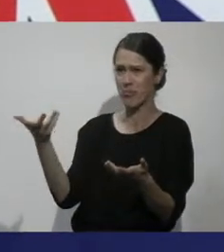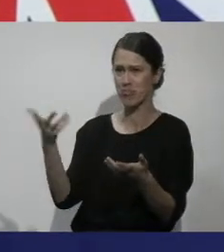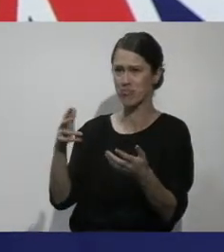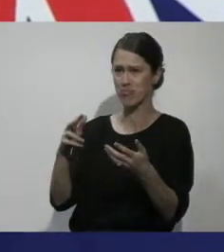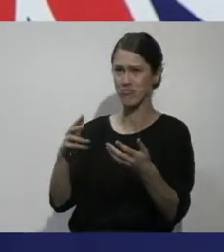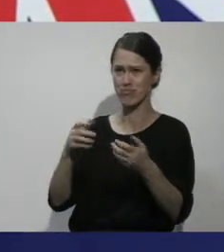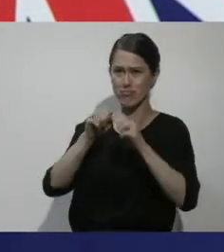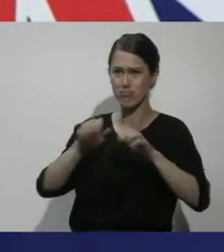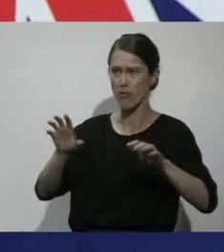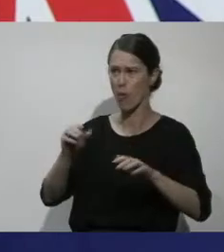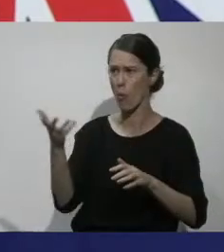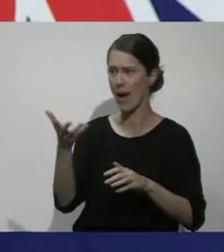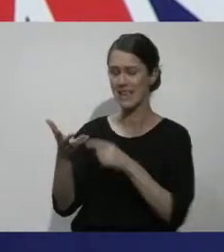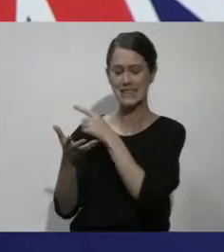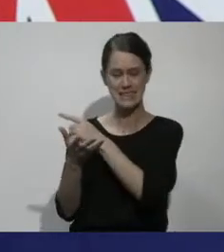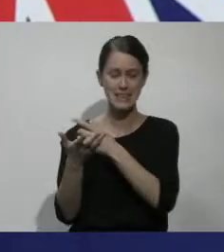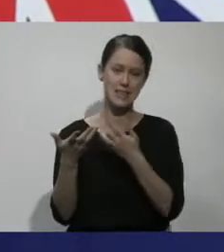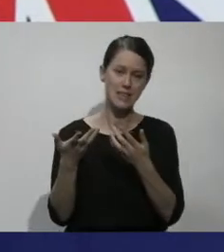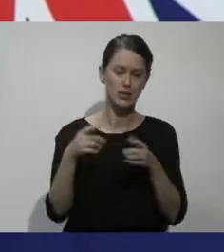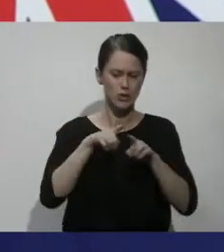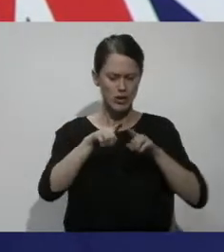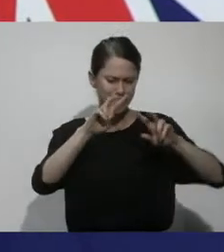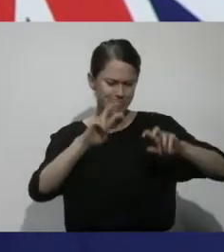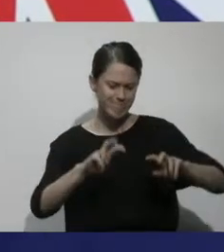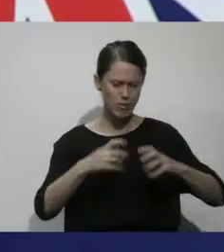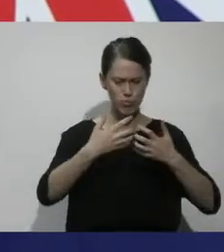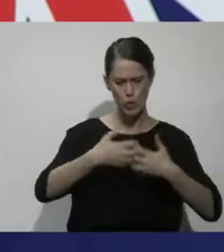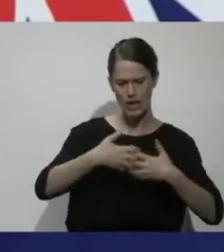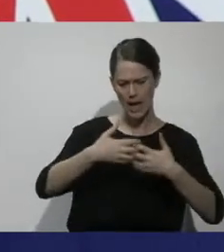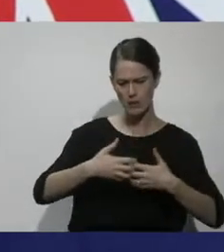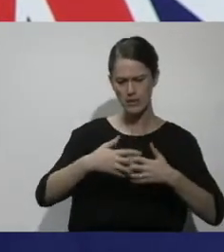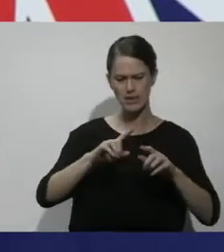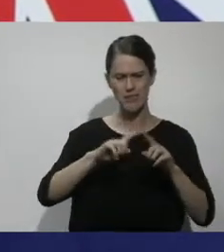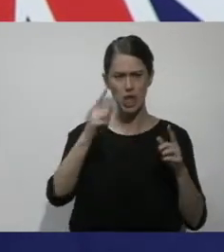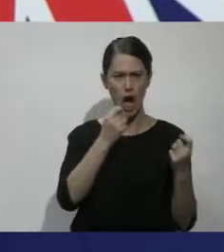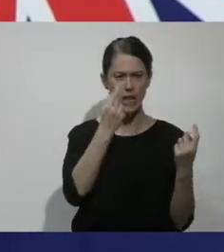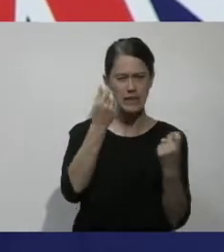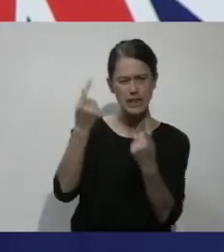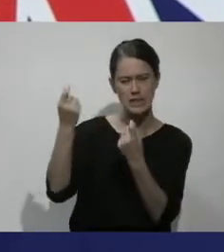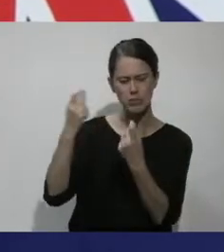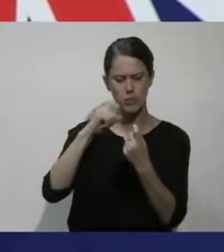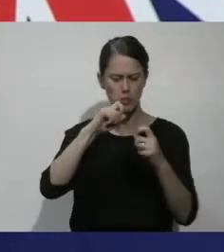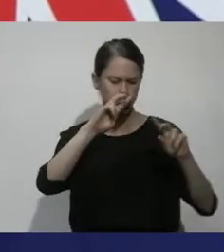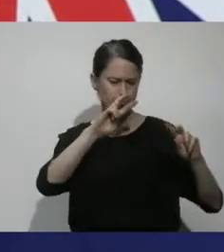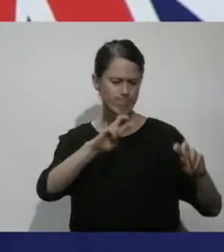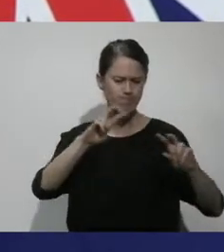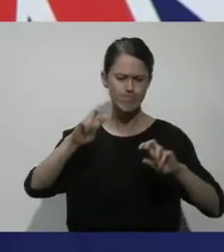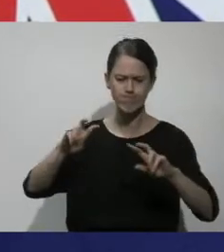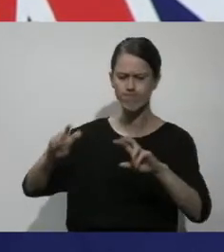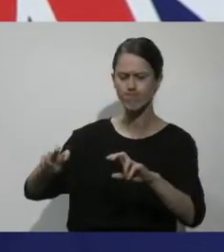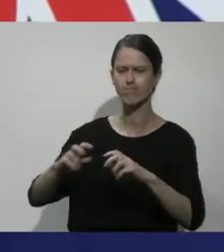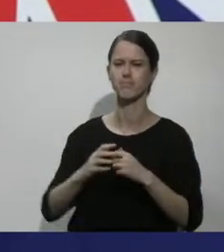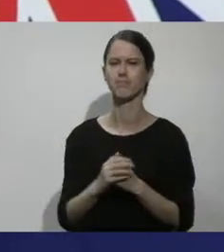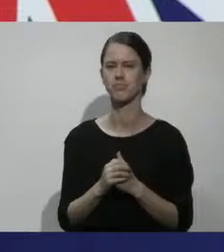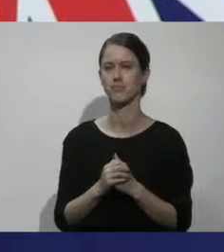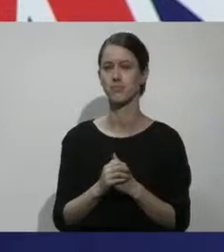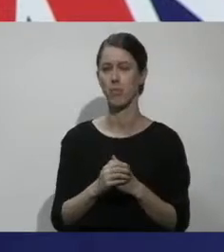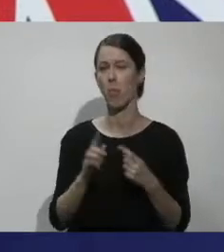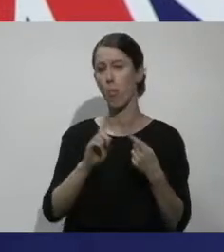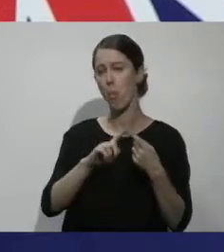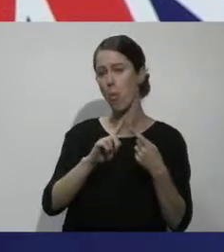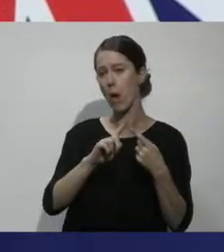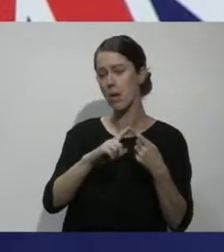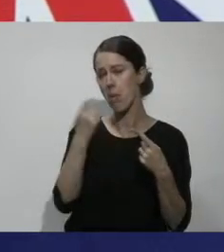had a number of theories that we've continued to try and chase down and that we will continue to pursue. You'll know that one that has